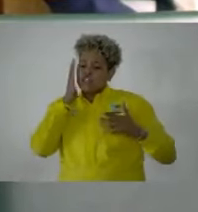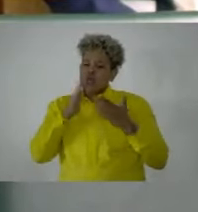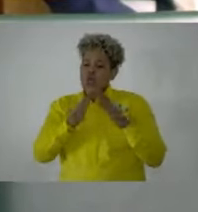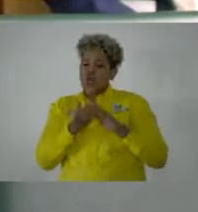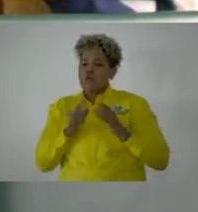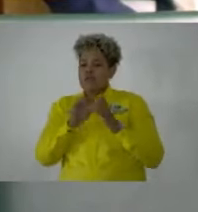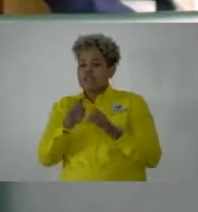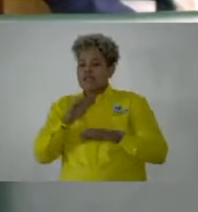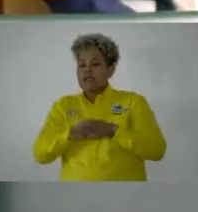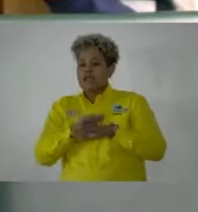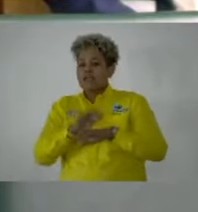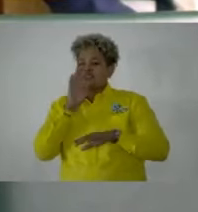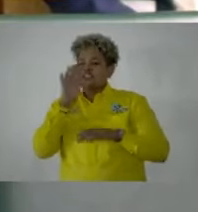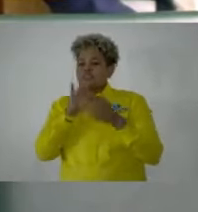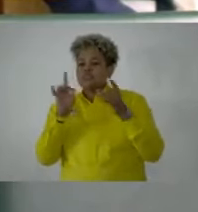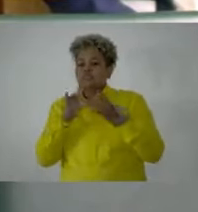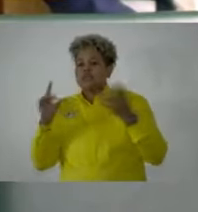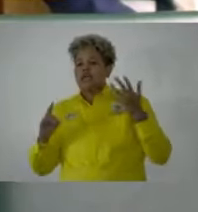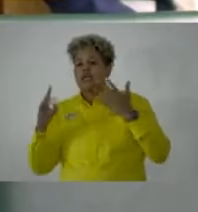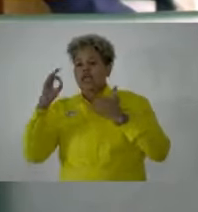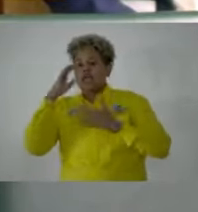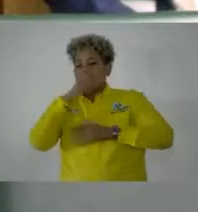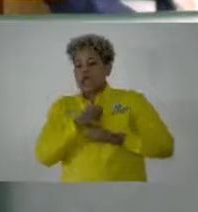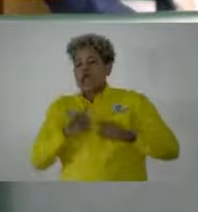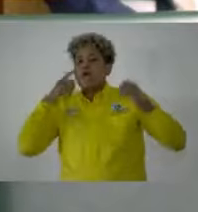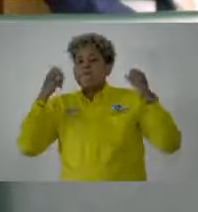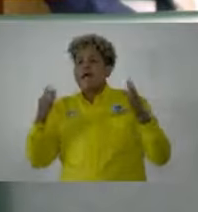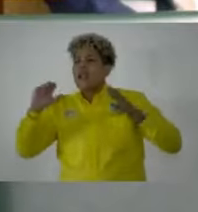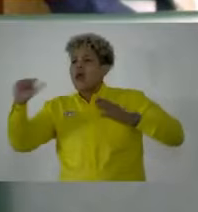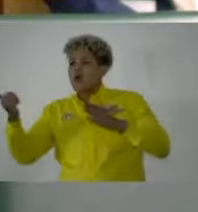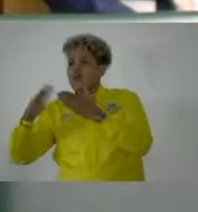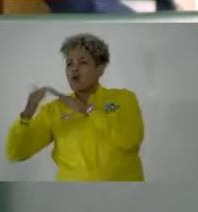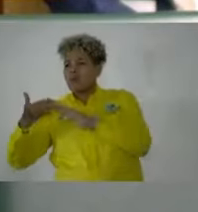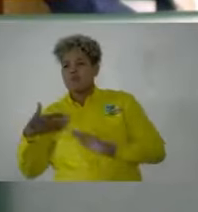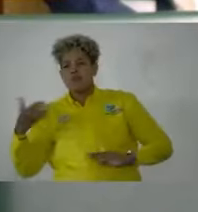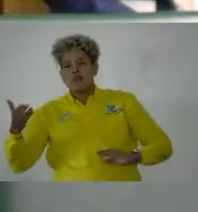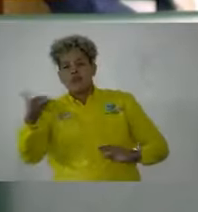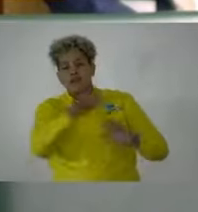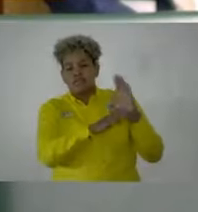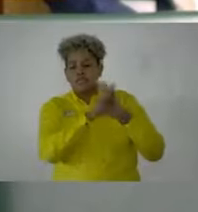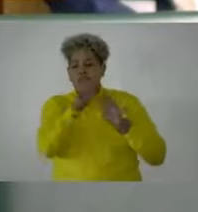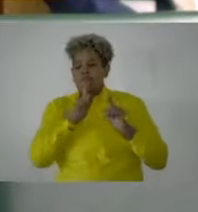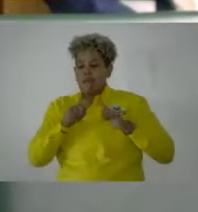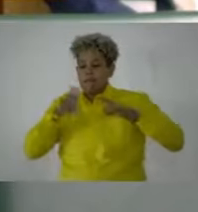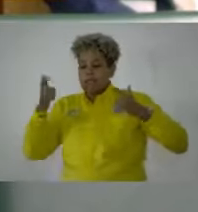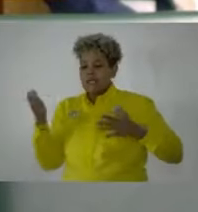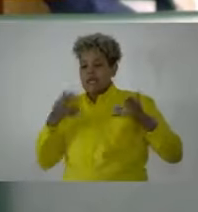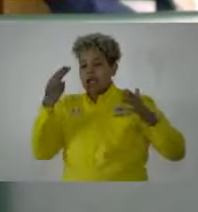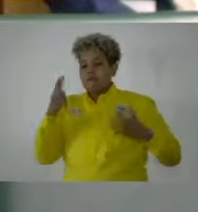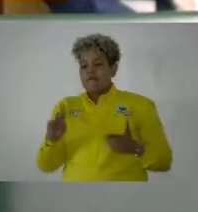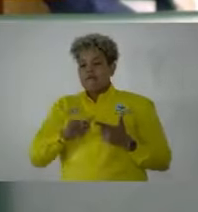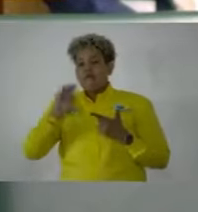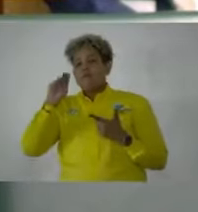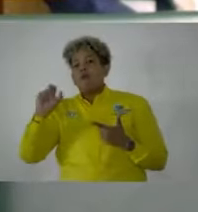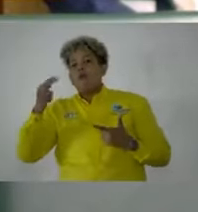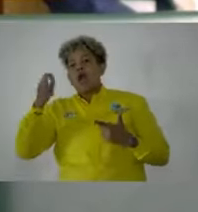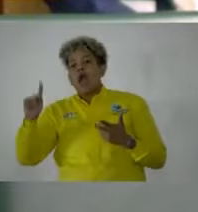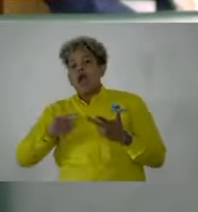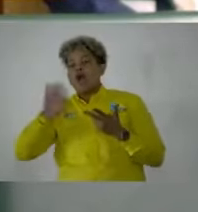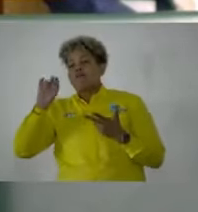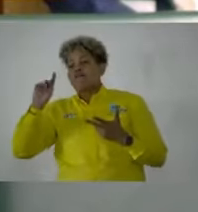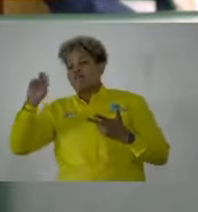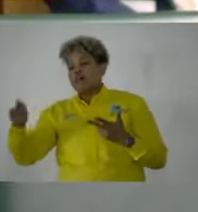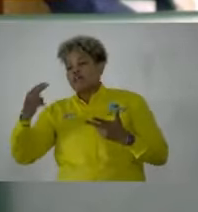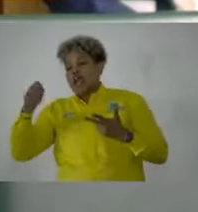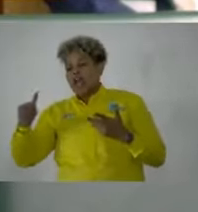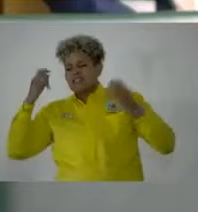in the English-speaking Caribbean, and so many other major schemes, Harbour View, Mona Heights, Frontier Heights, and a